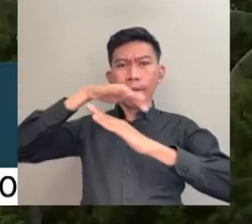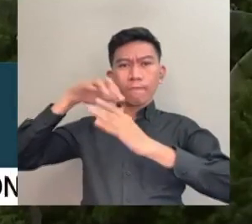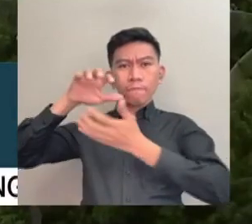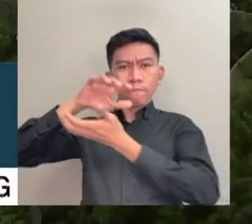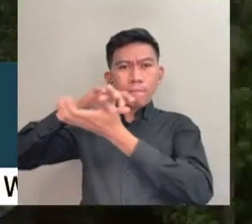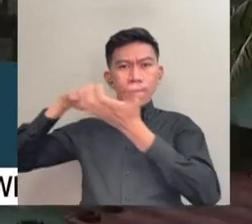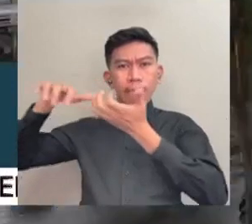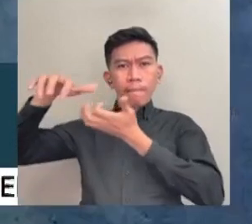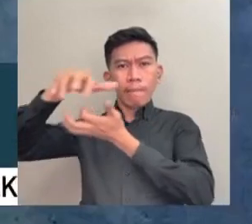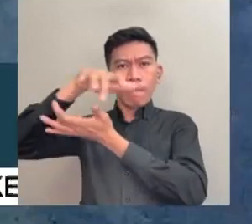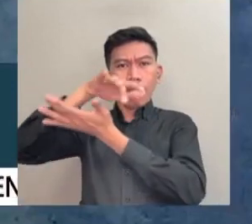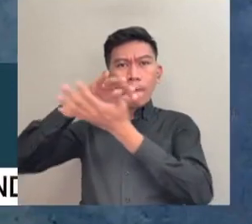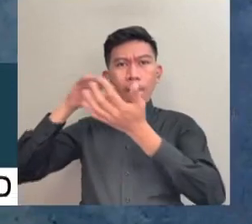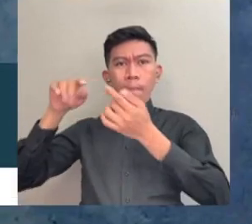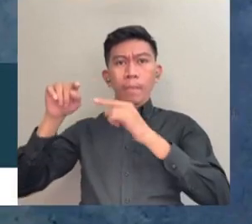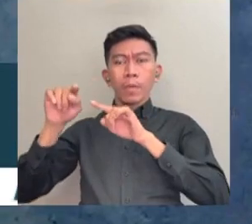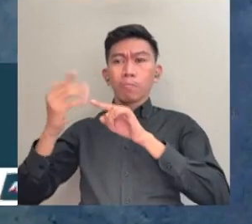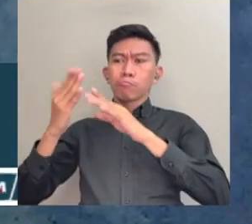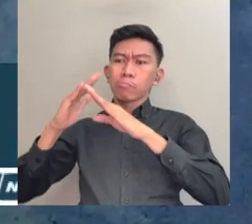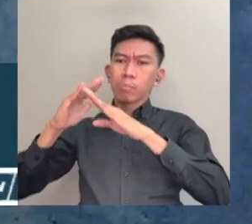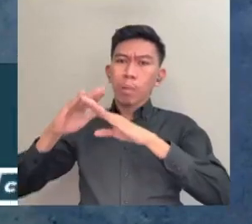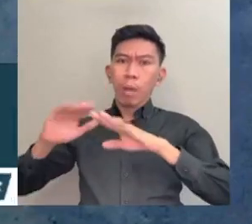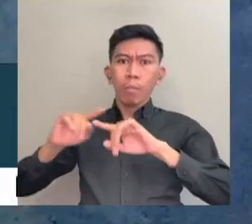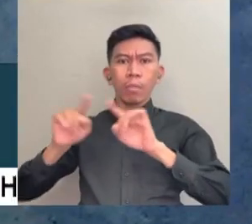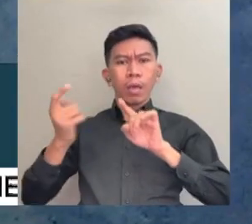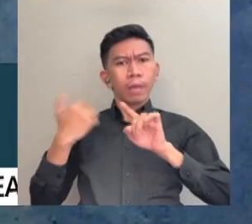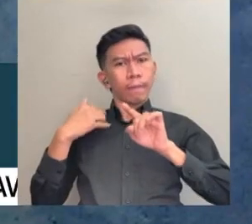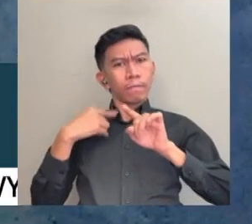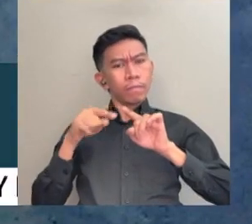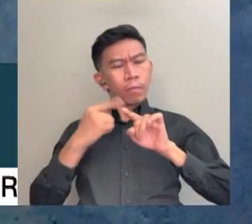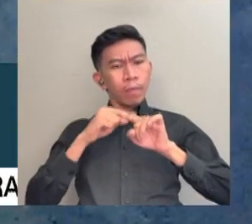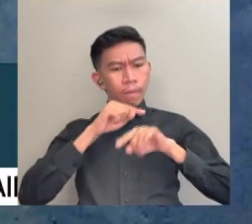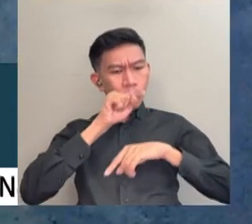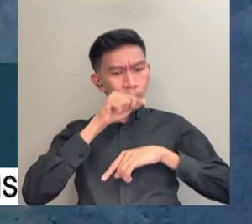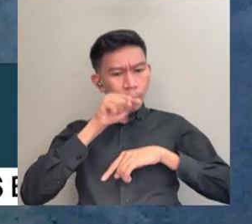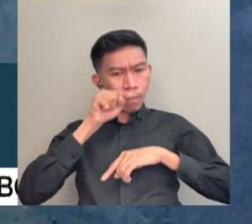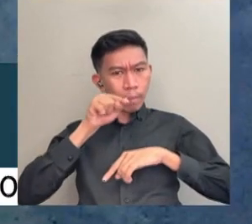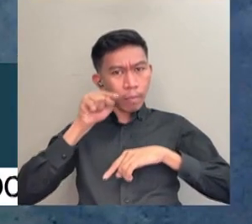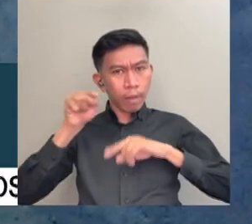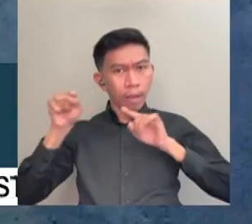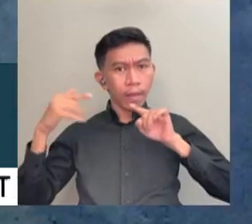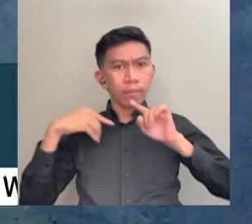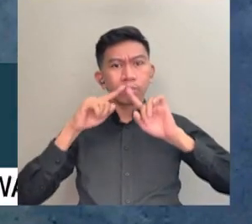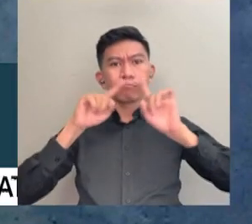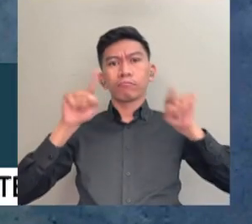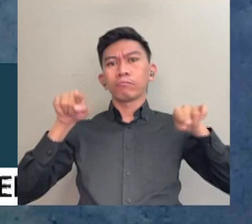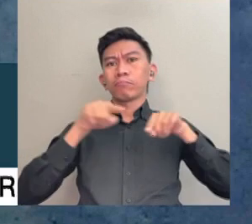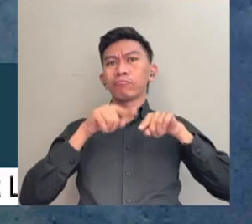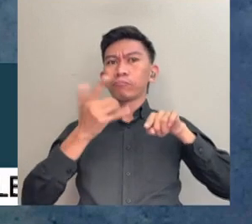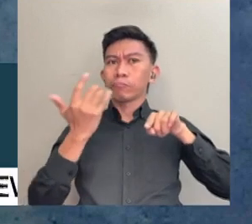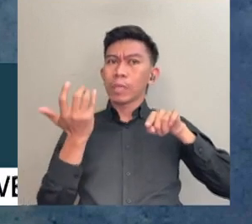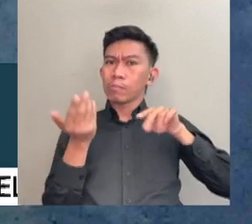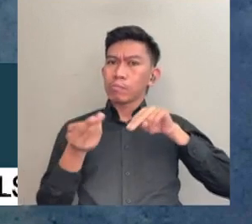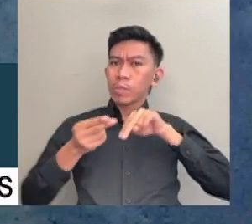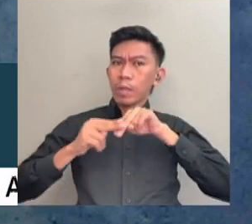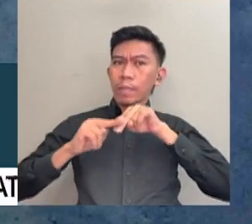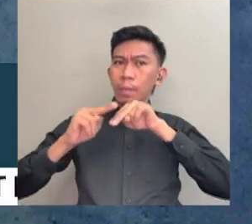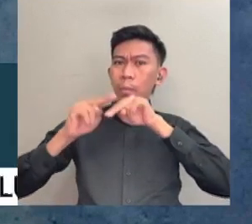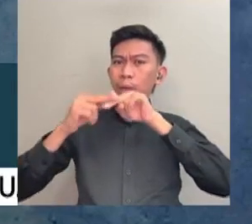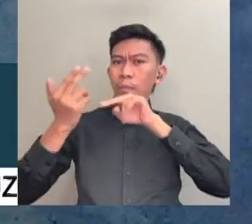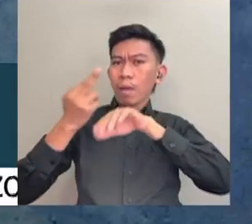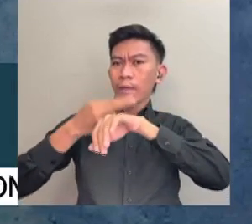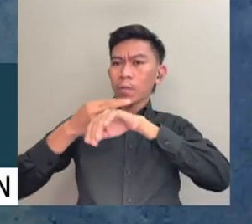say otherwise. From 95, the number of rockfall events has increased to 177. The amount of